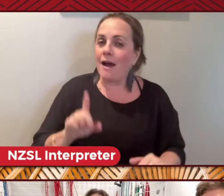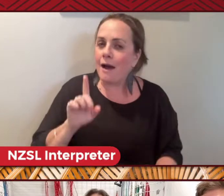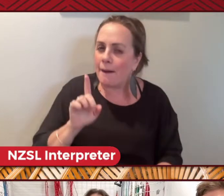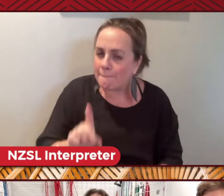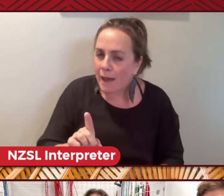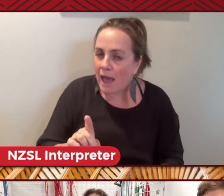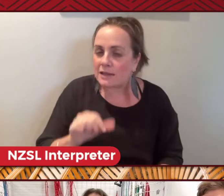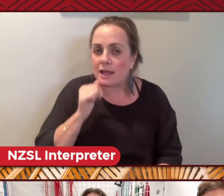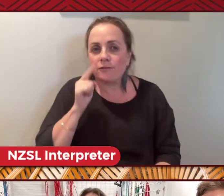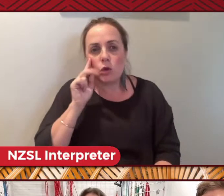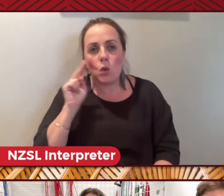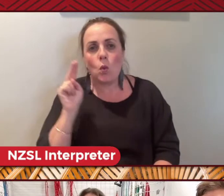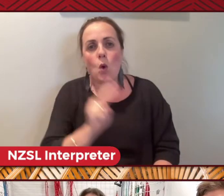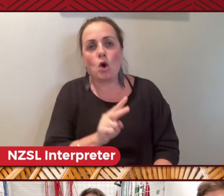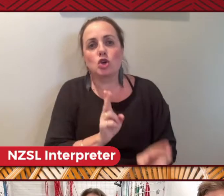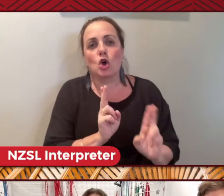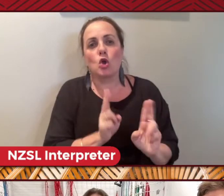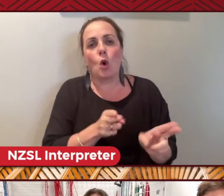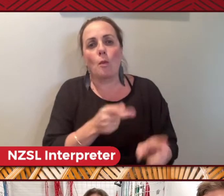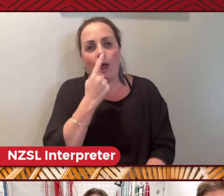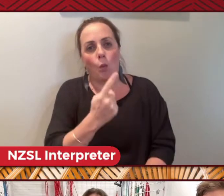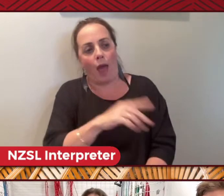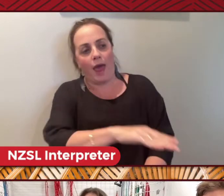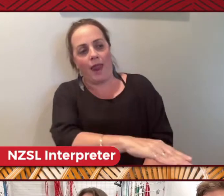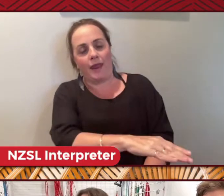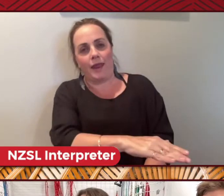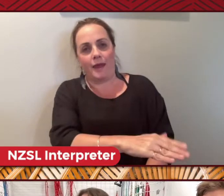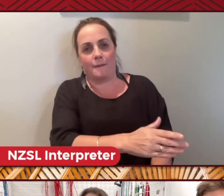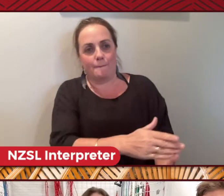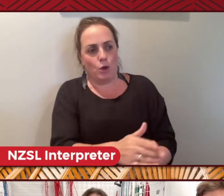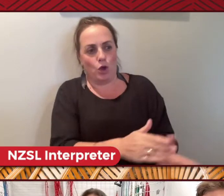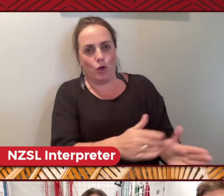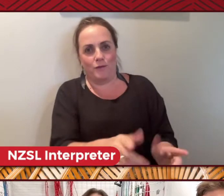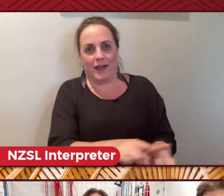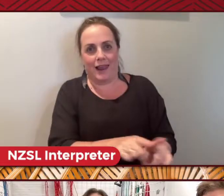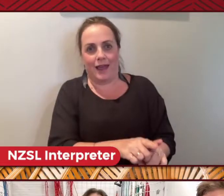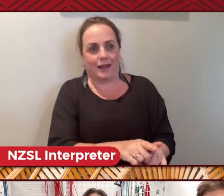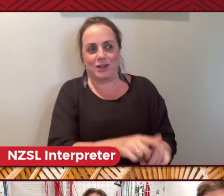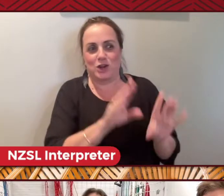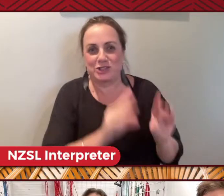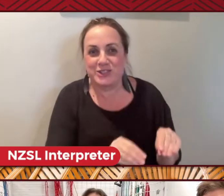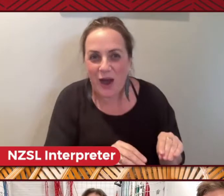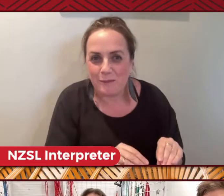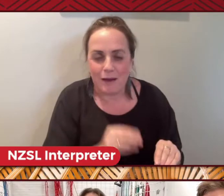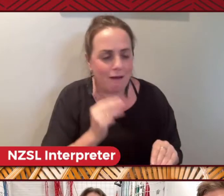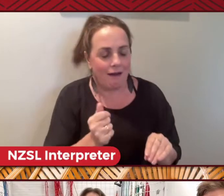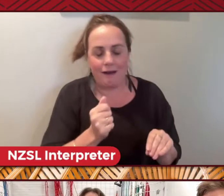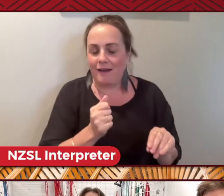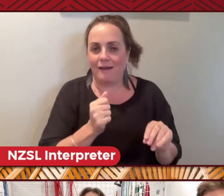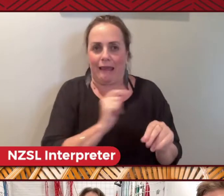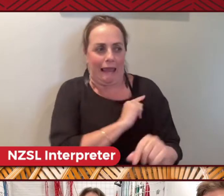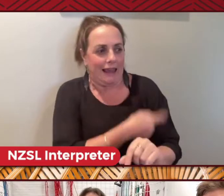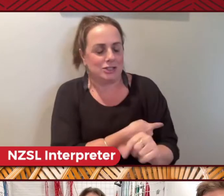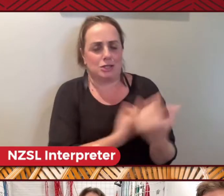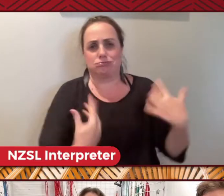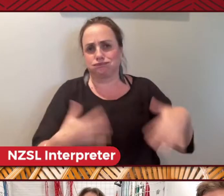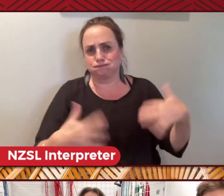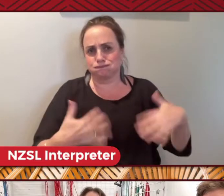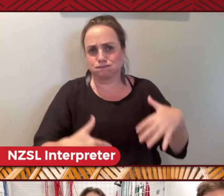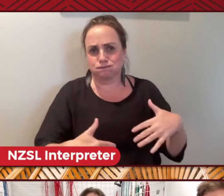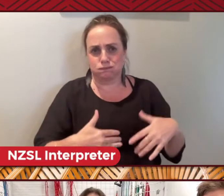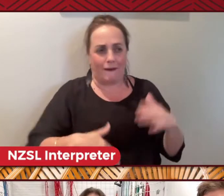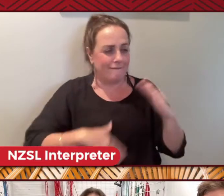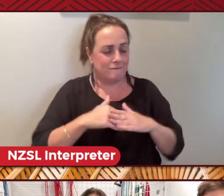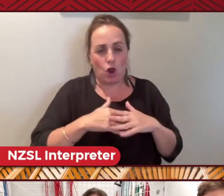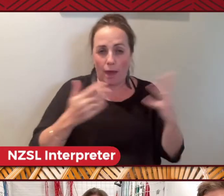watch a neurotypical 1-year-old and how much they move, the moment they're walking, they're not stopping. You know, these kids, that's their occupation, is a full day of